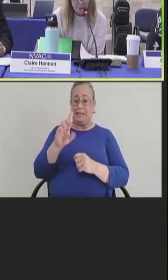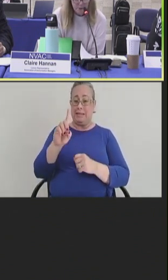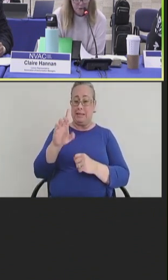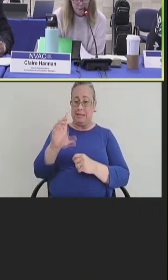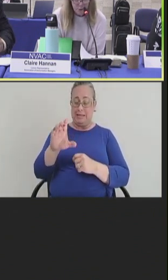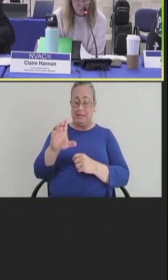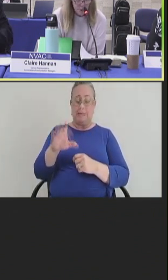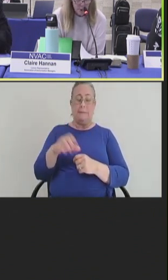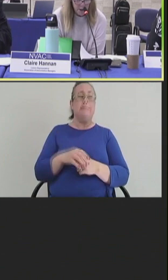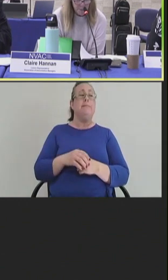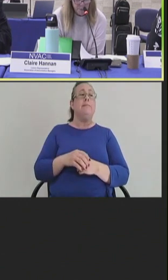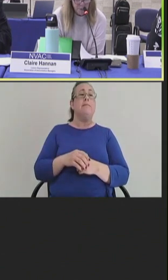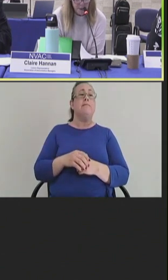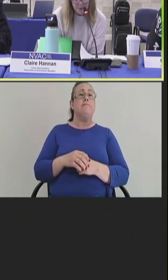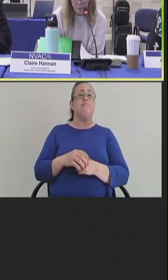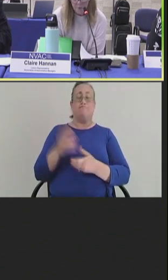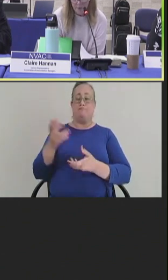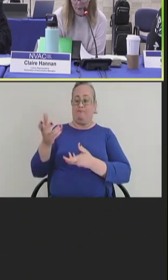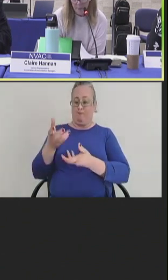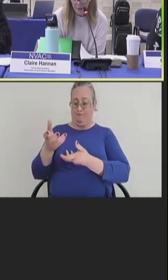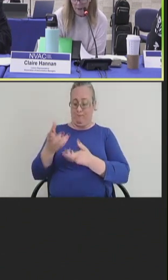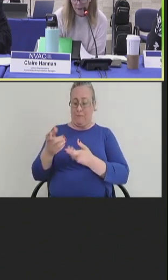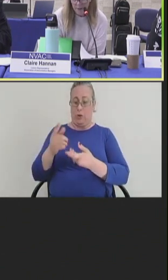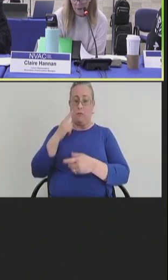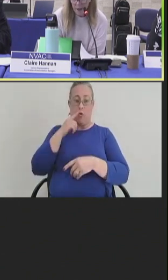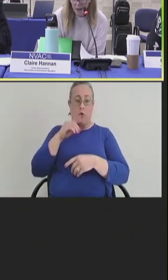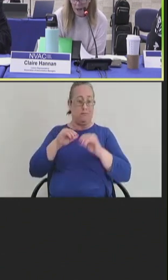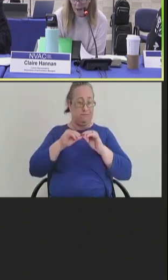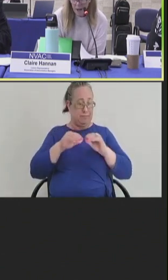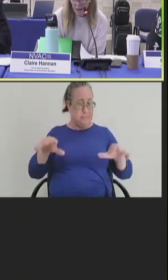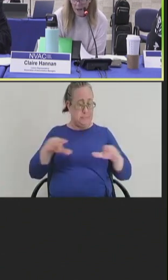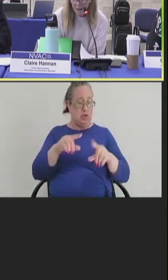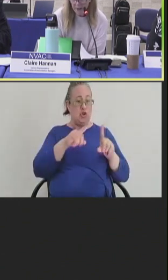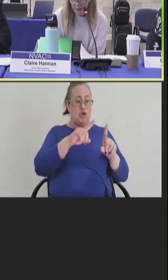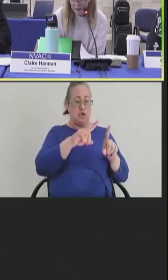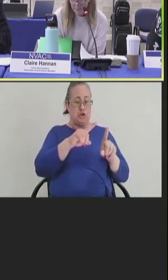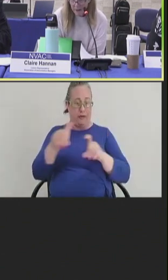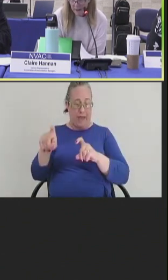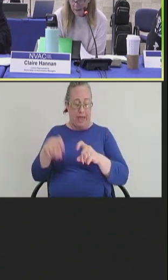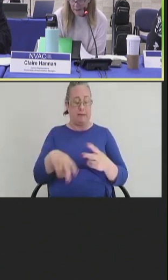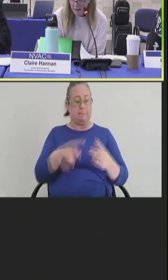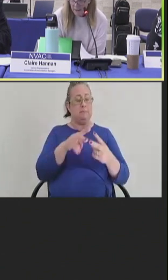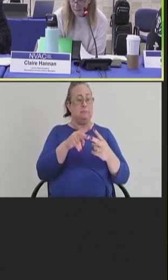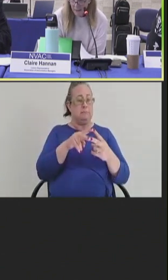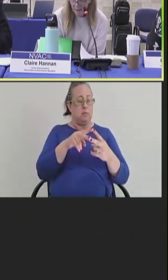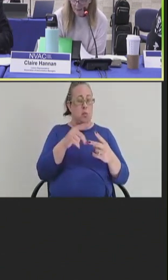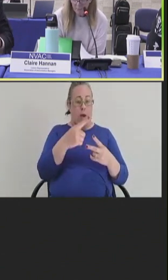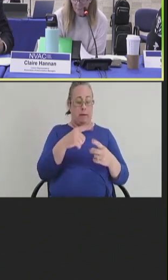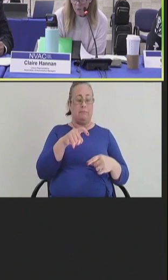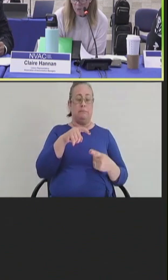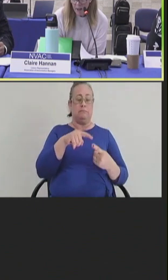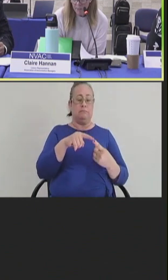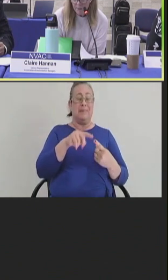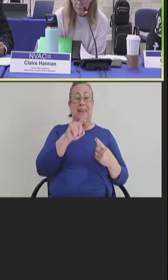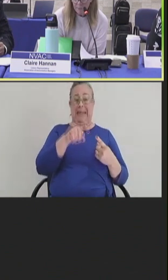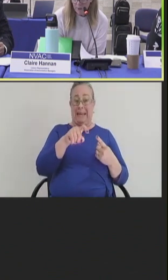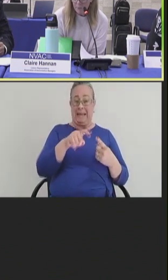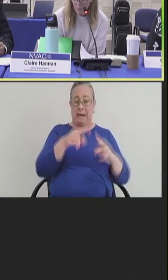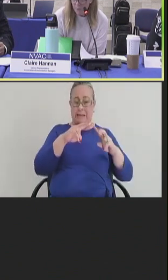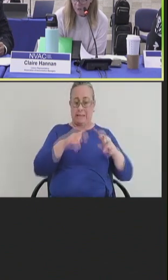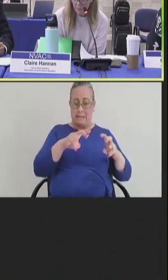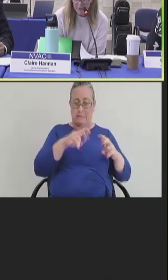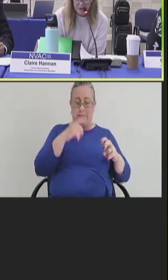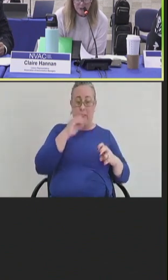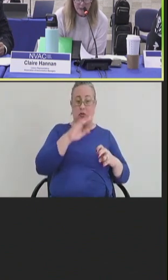conduct 2 surveys. One of them is an assessment, a needs assessment of programs for their